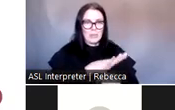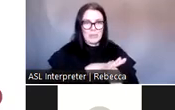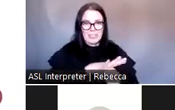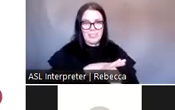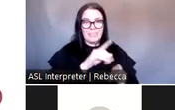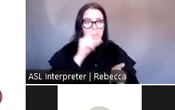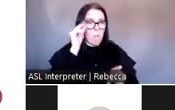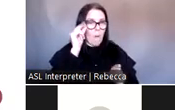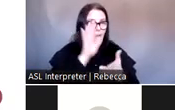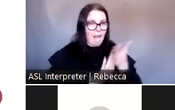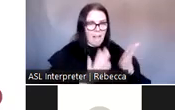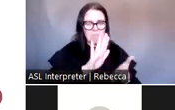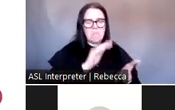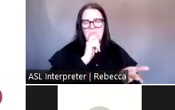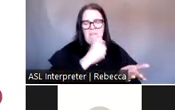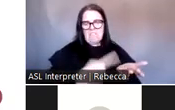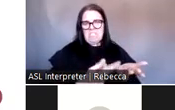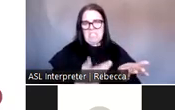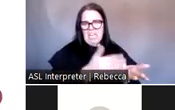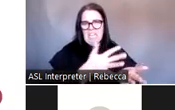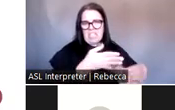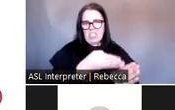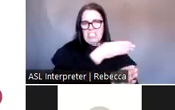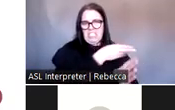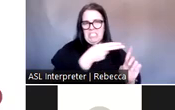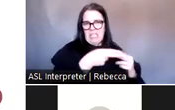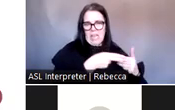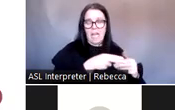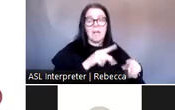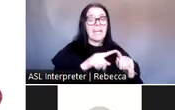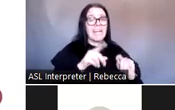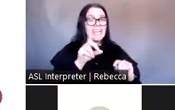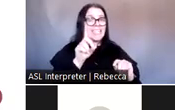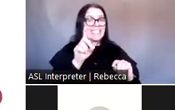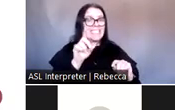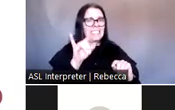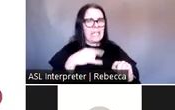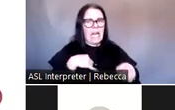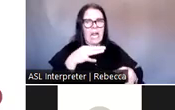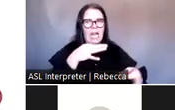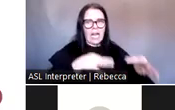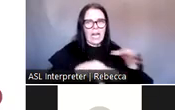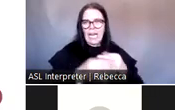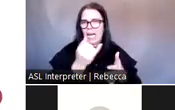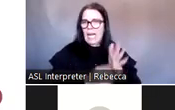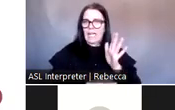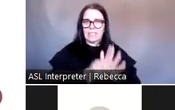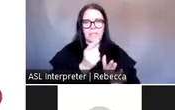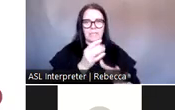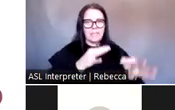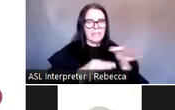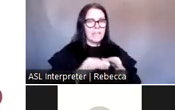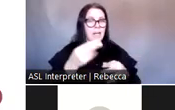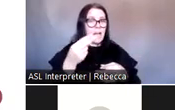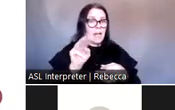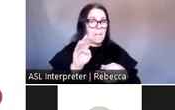Mohawk earlier, so I won't show you that again. I actually at the last minute swapped out Humber for Centennial